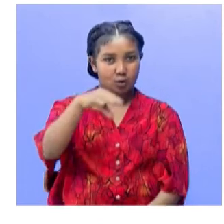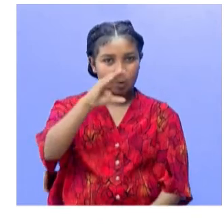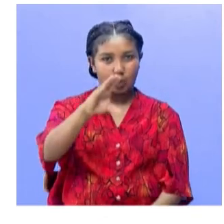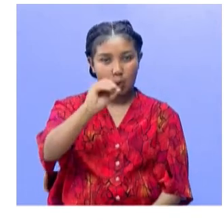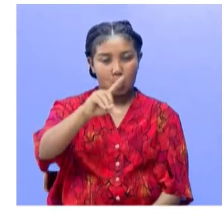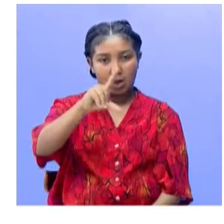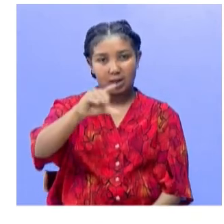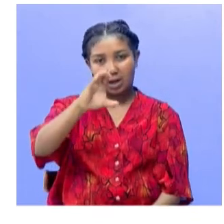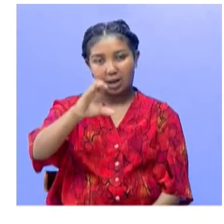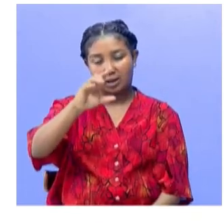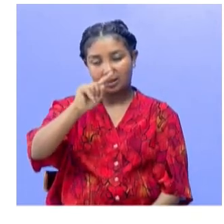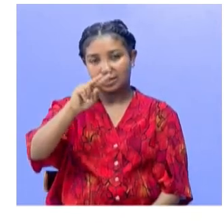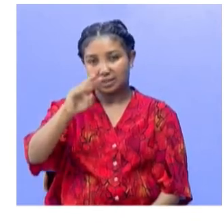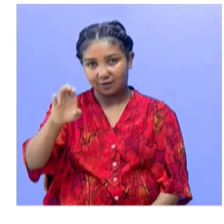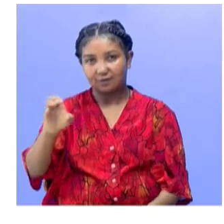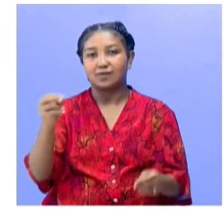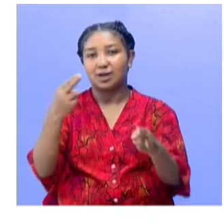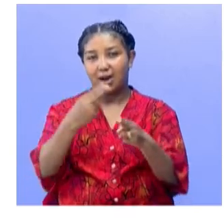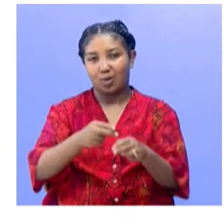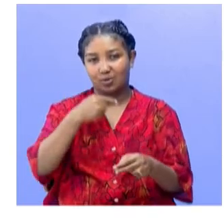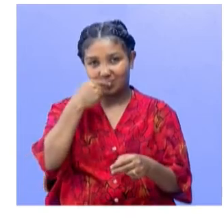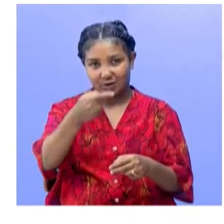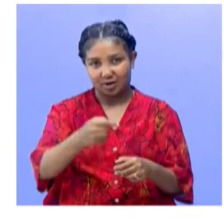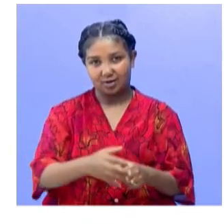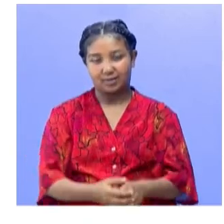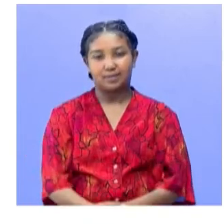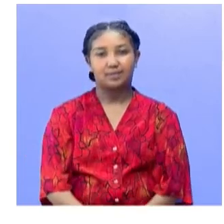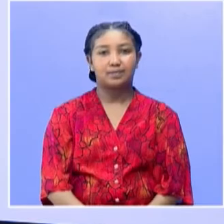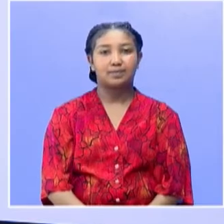Collective noun.